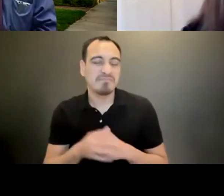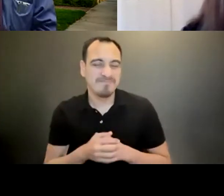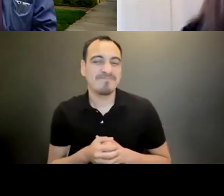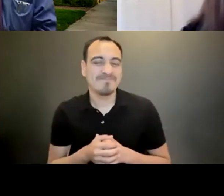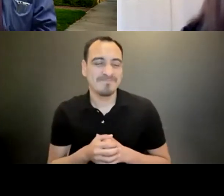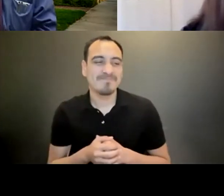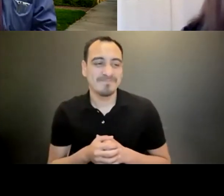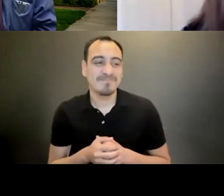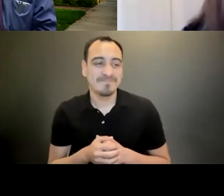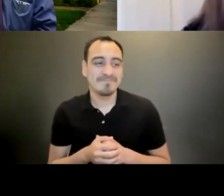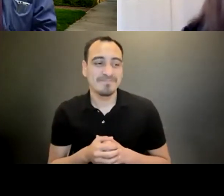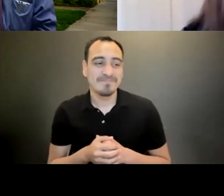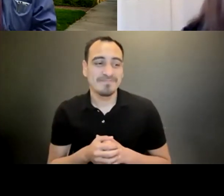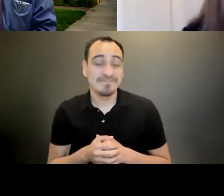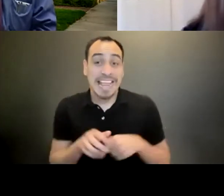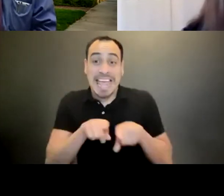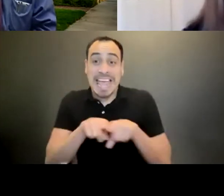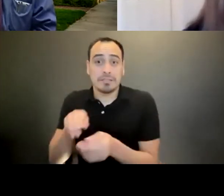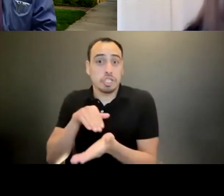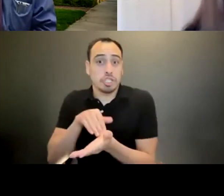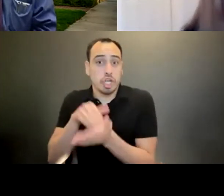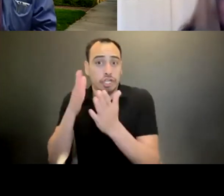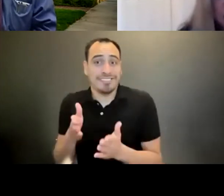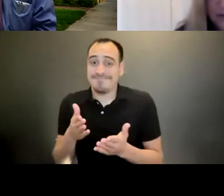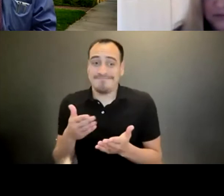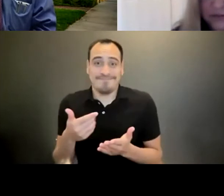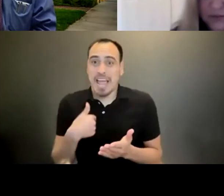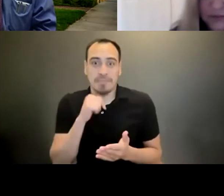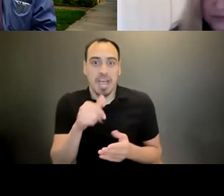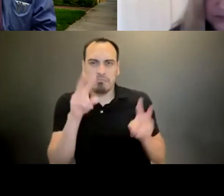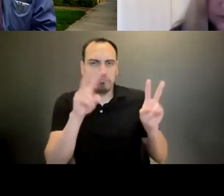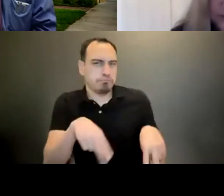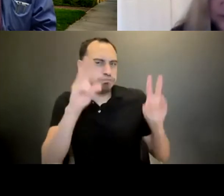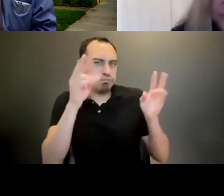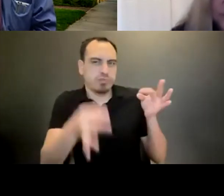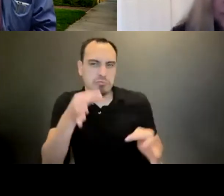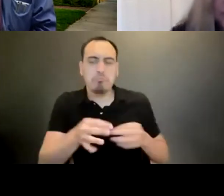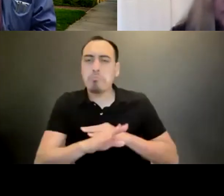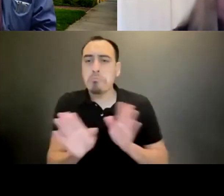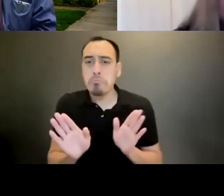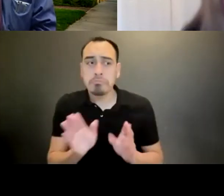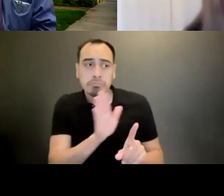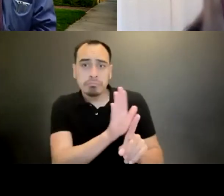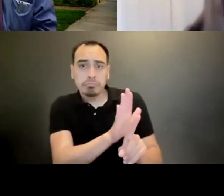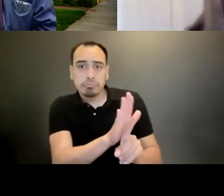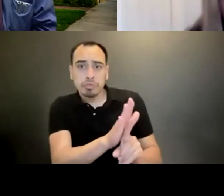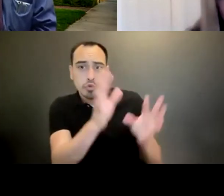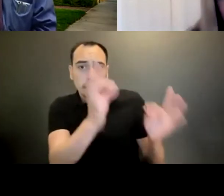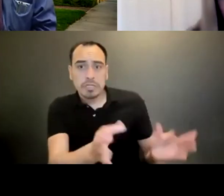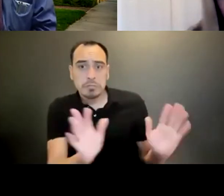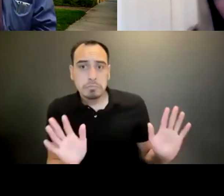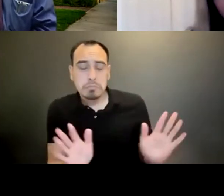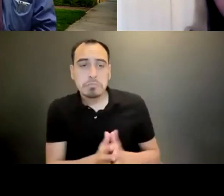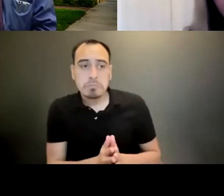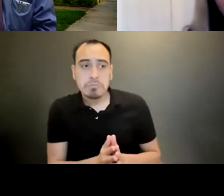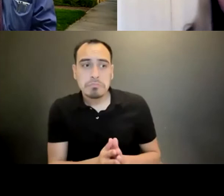As a clinician, I'm not judgmental. That's their choice. And I'm not gonna